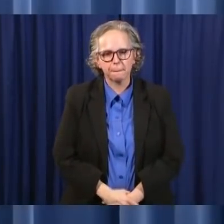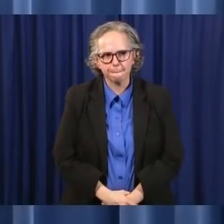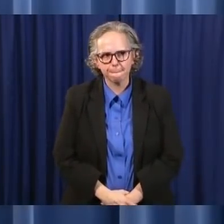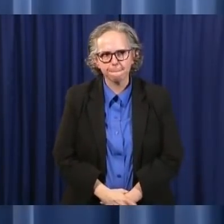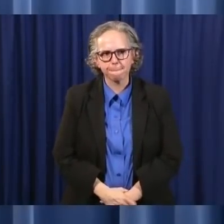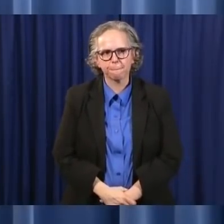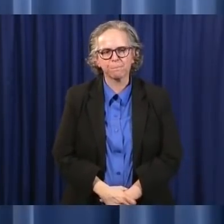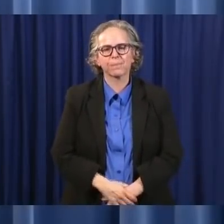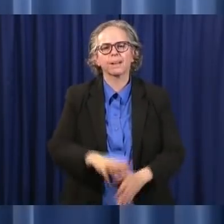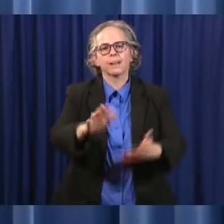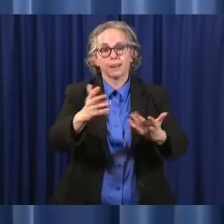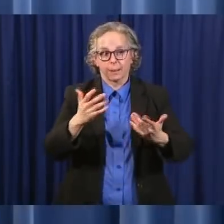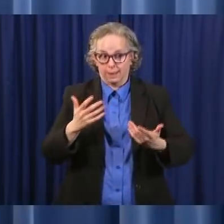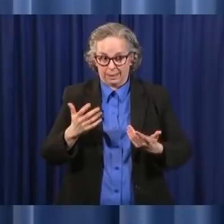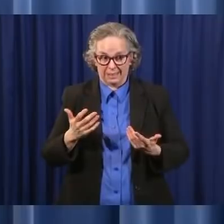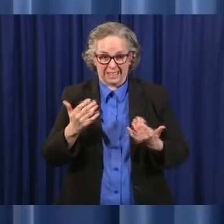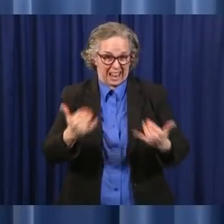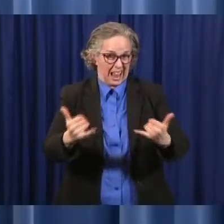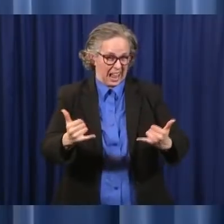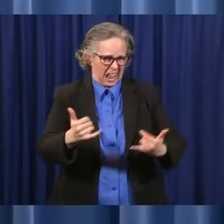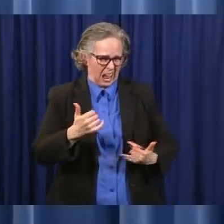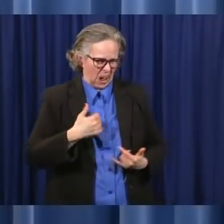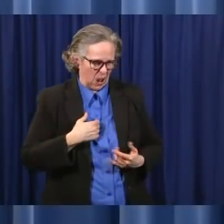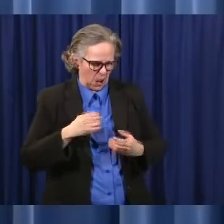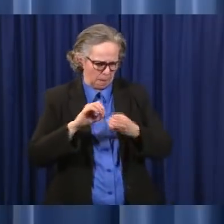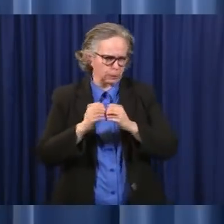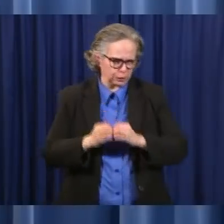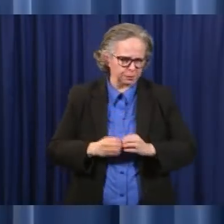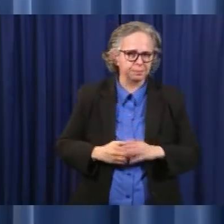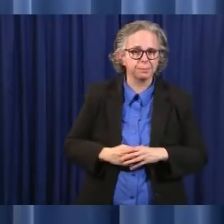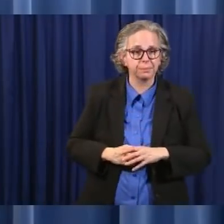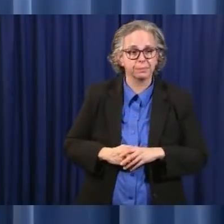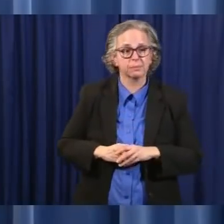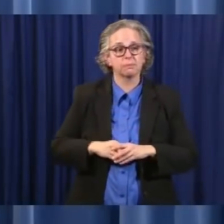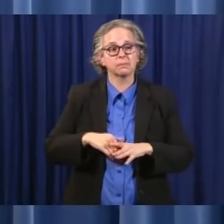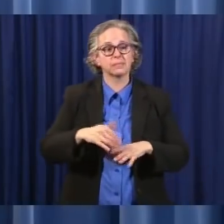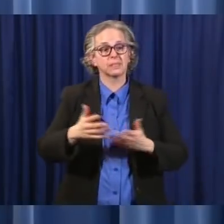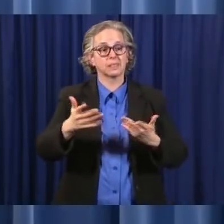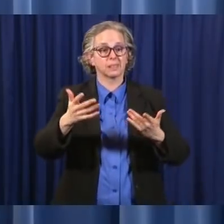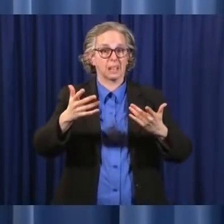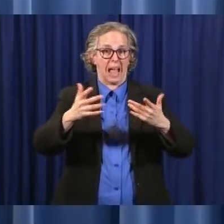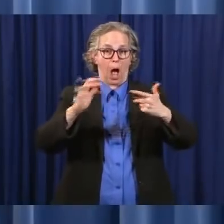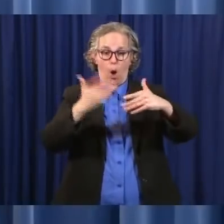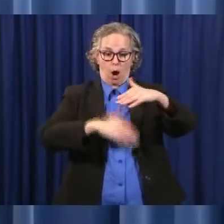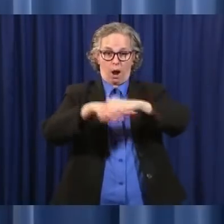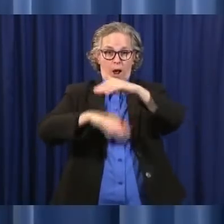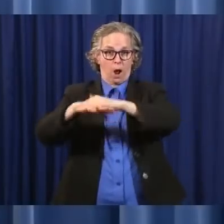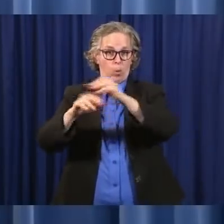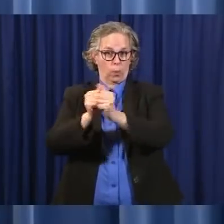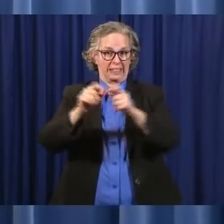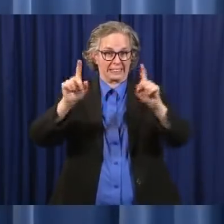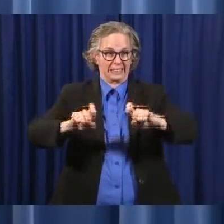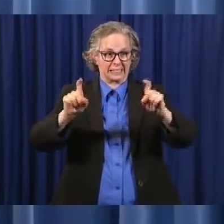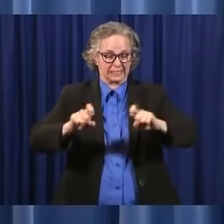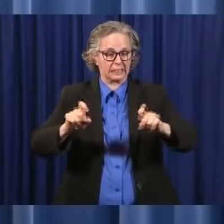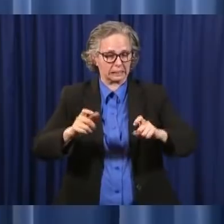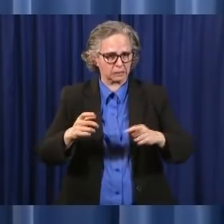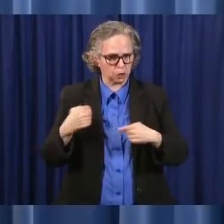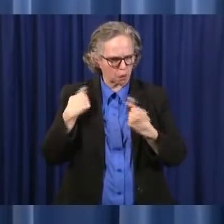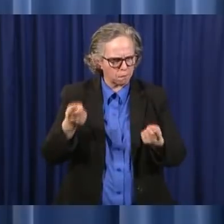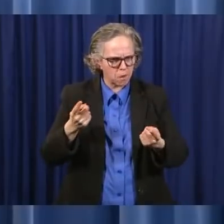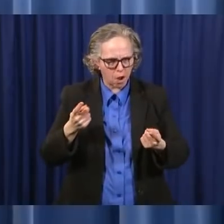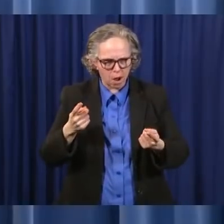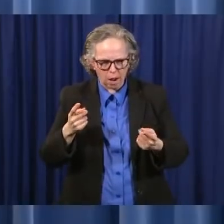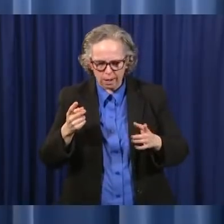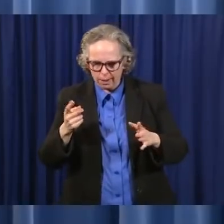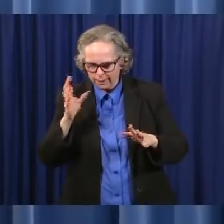We are now at a testing capacity in Ohio. Let me get the exact